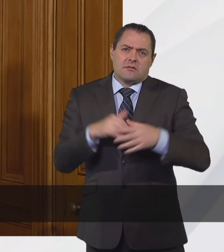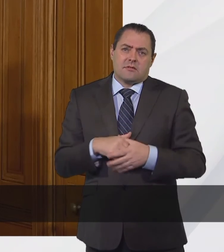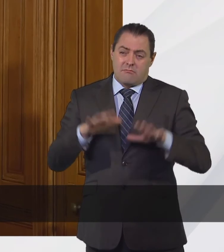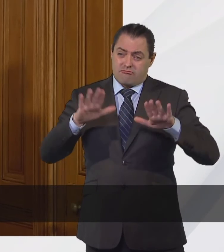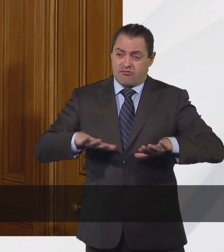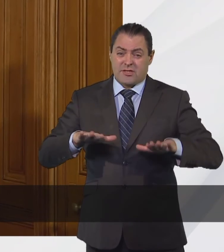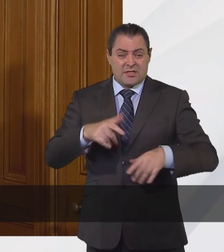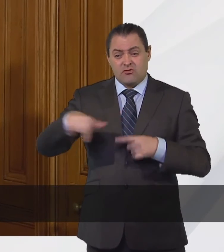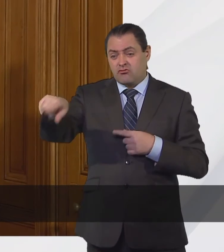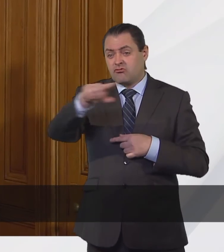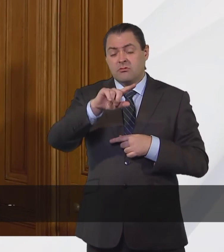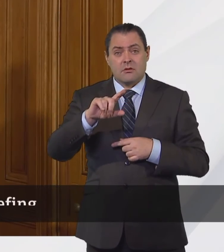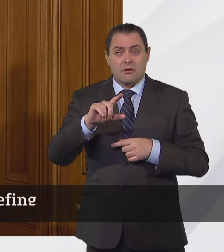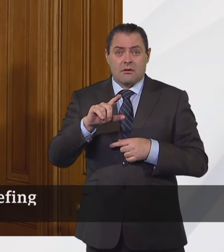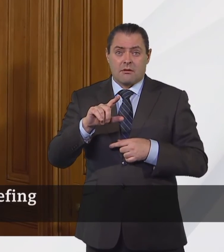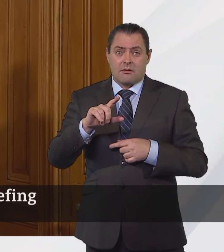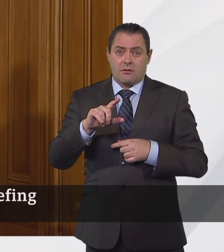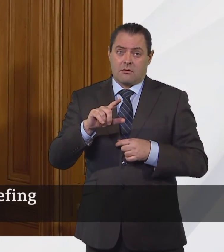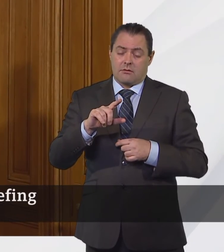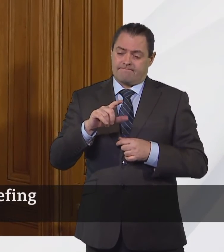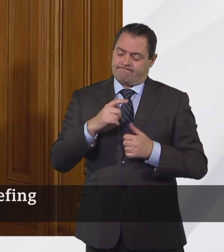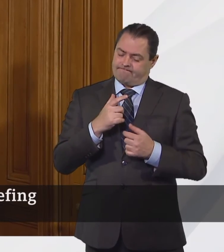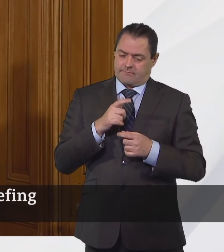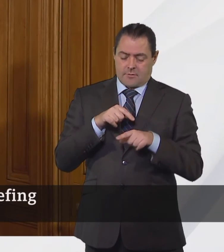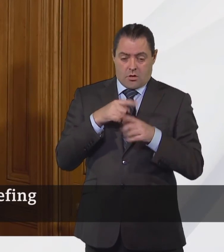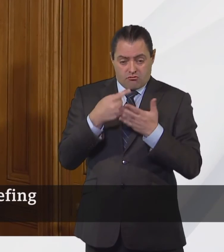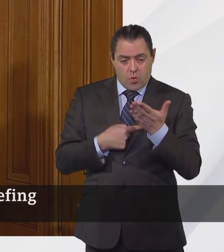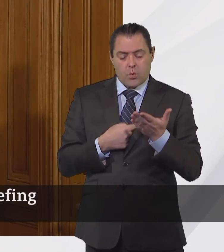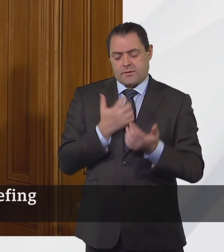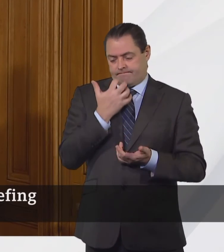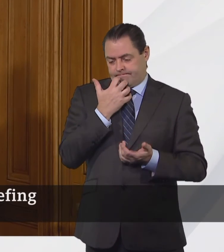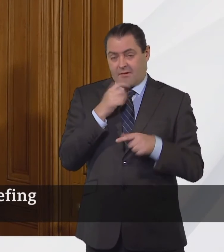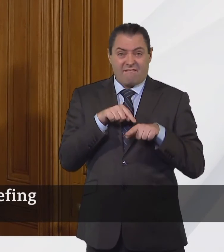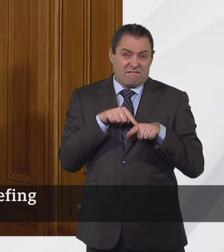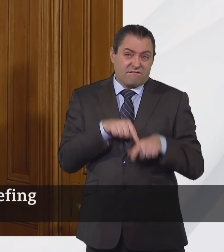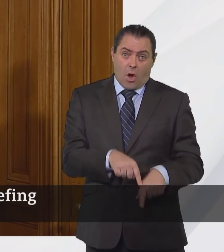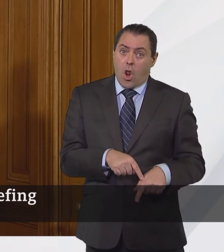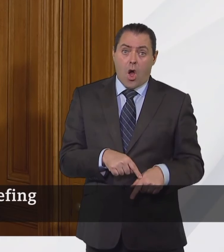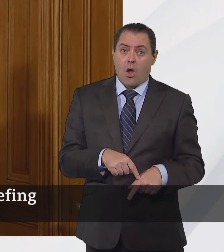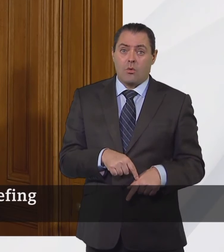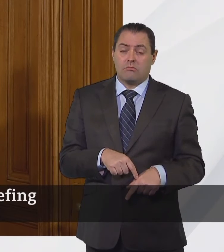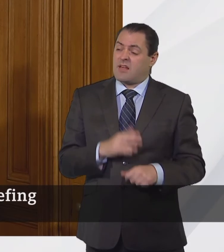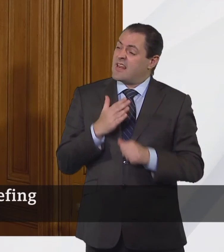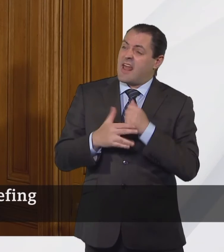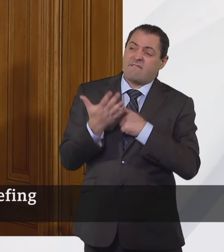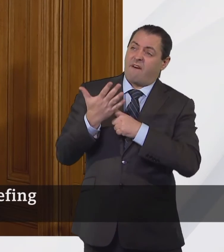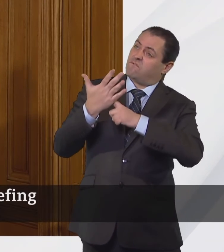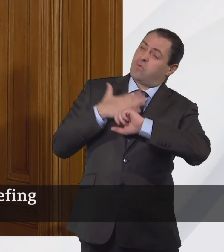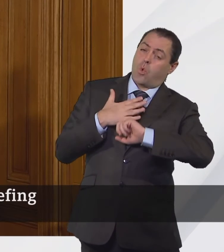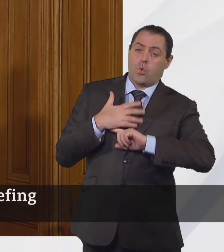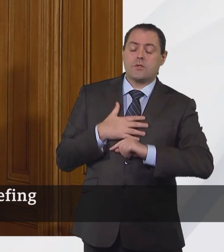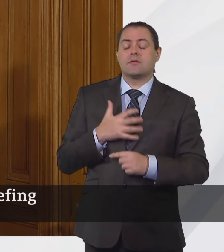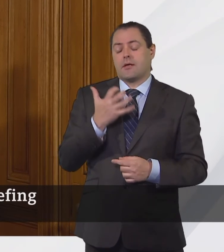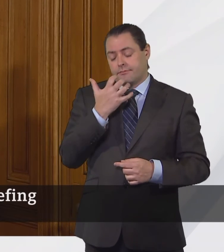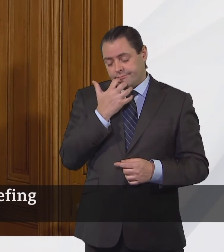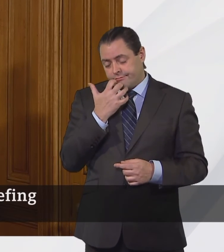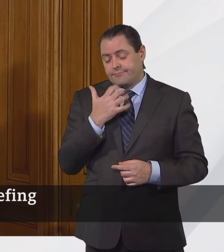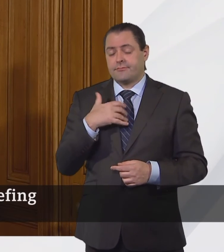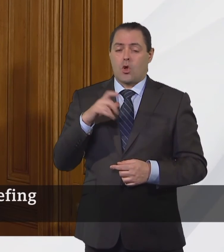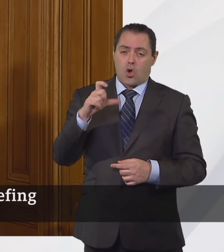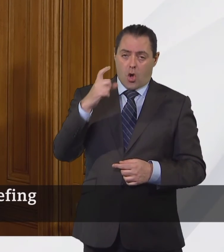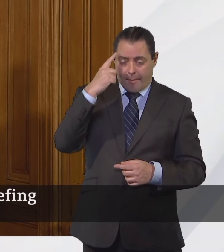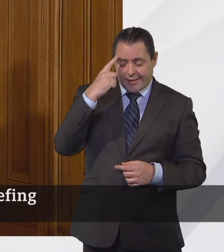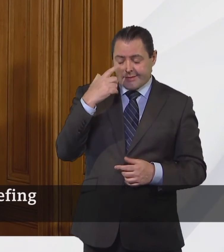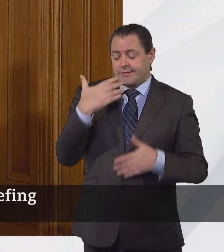good at being self-disciplined and sticking to rules, unseen, not forced, just sticking to them, keeping to common